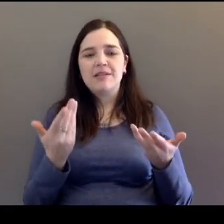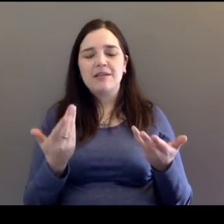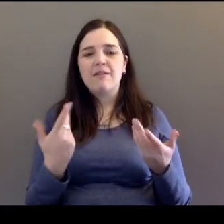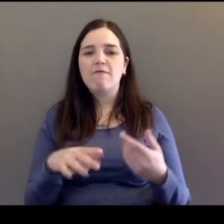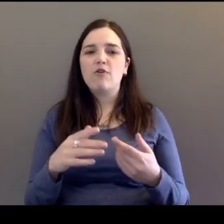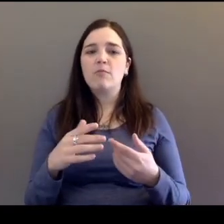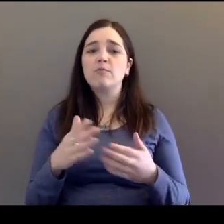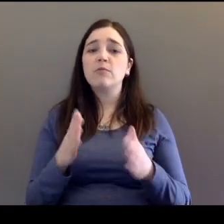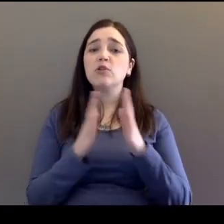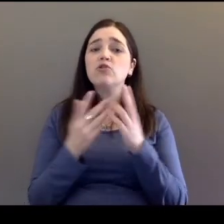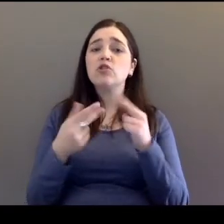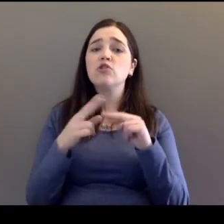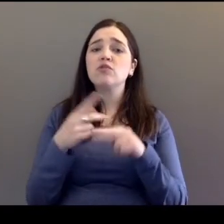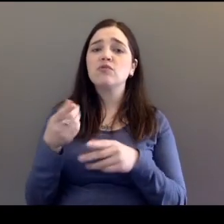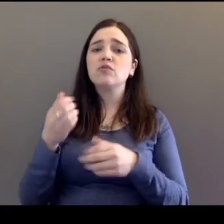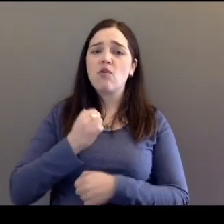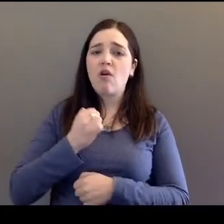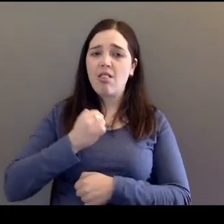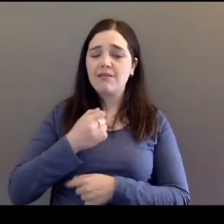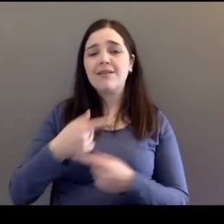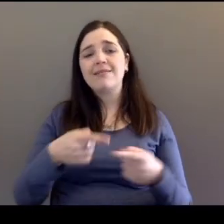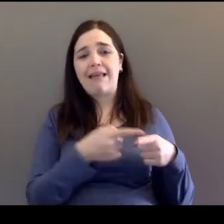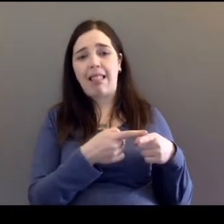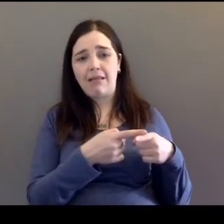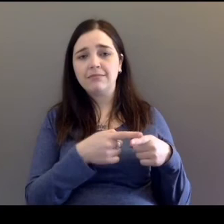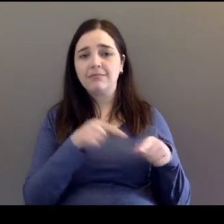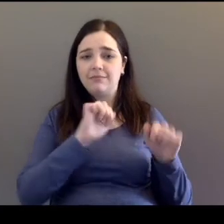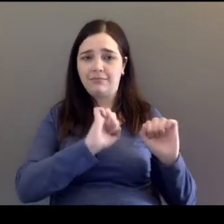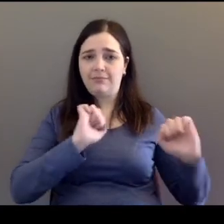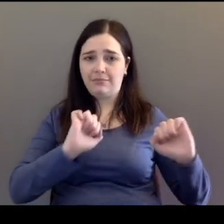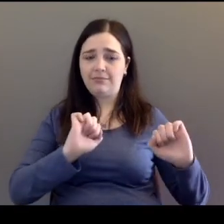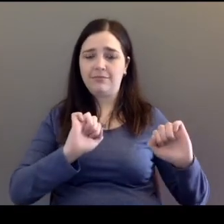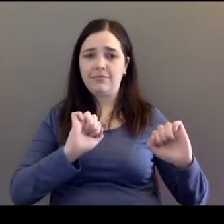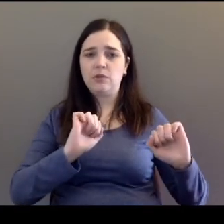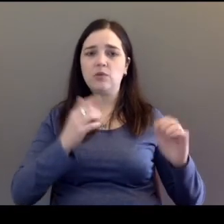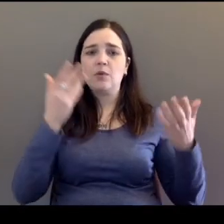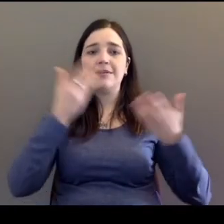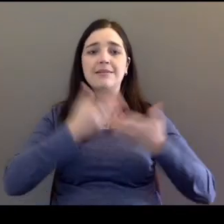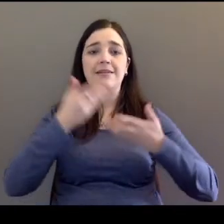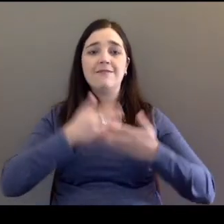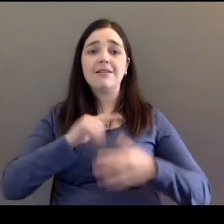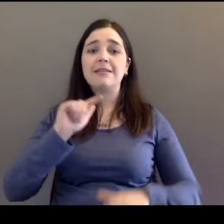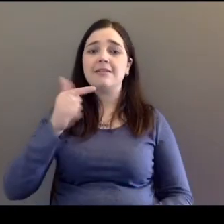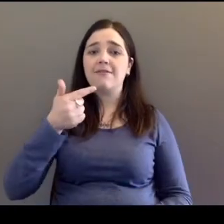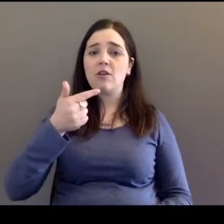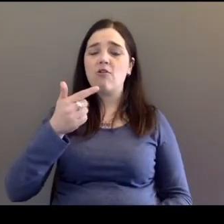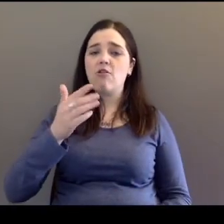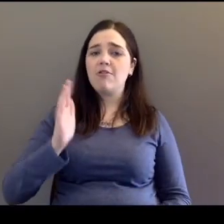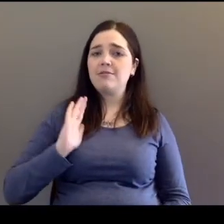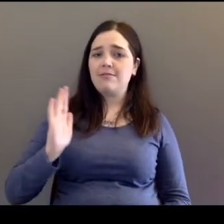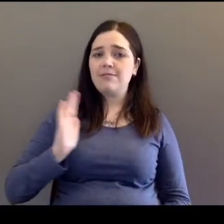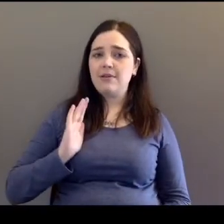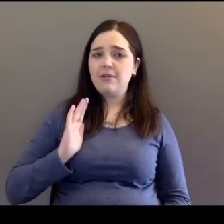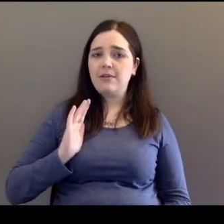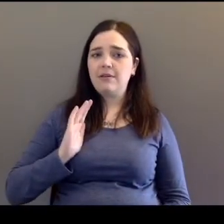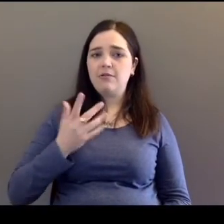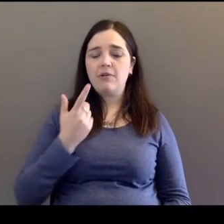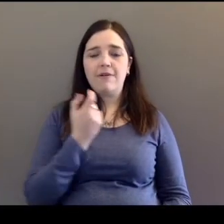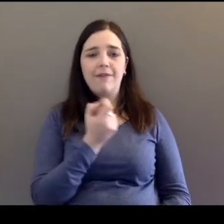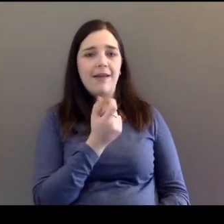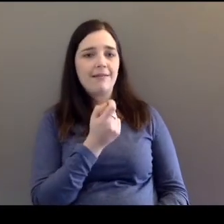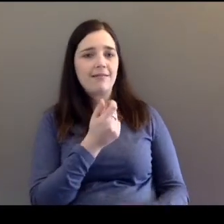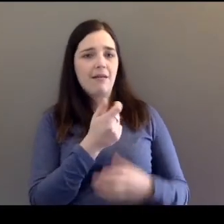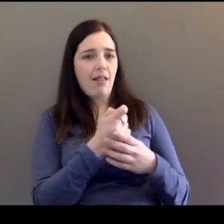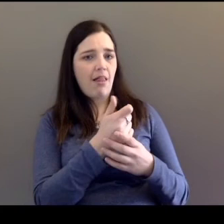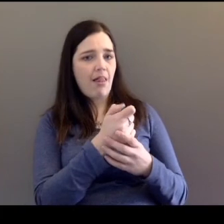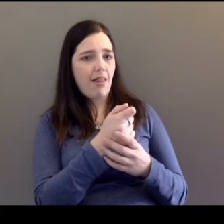from the Church of Scotland and the Church of England, which is this evening at 7 o'clock Sunday. You might put a candle